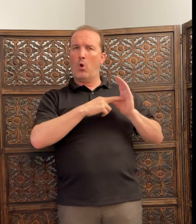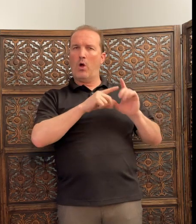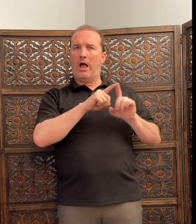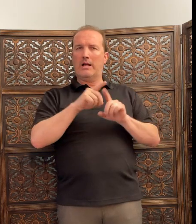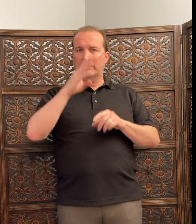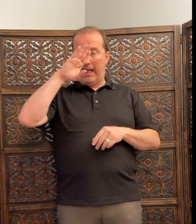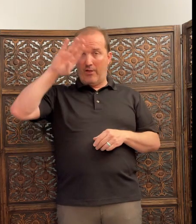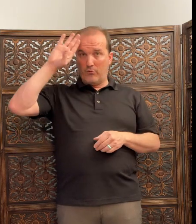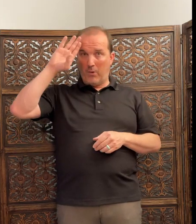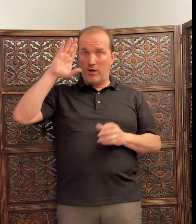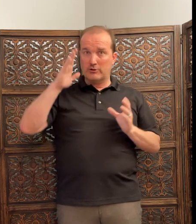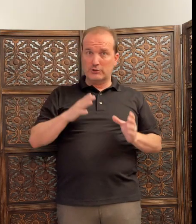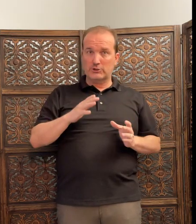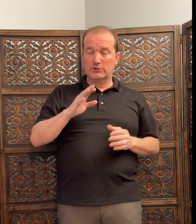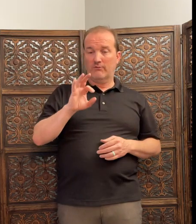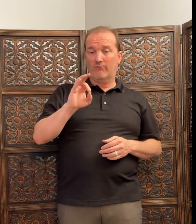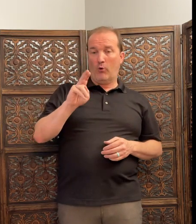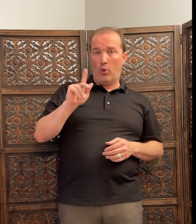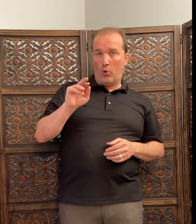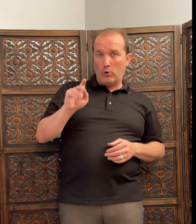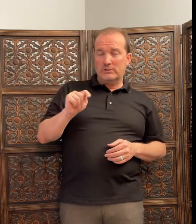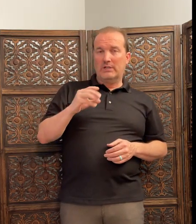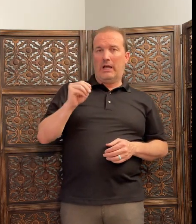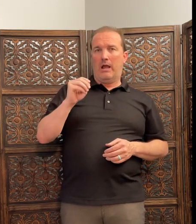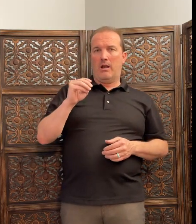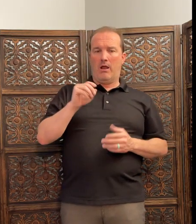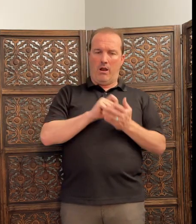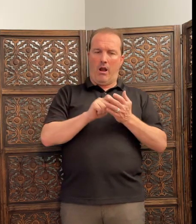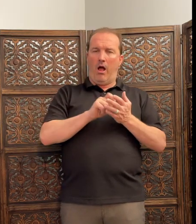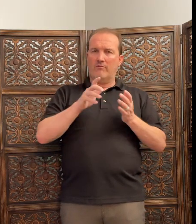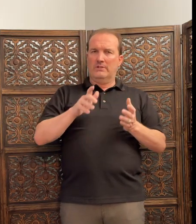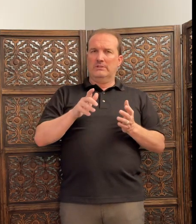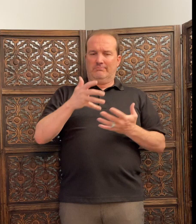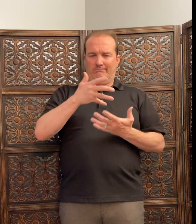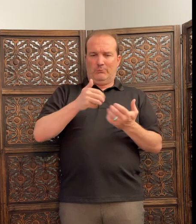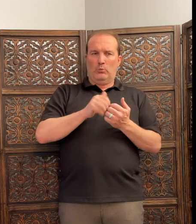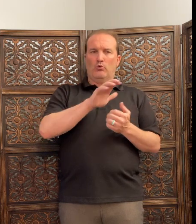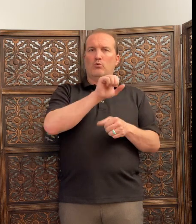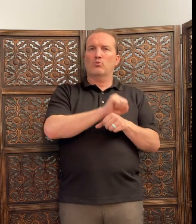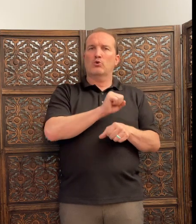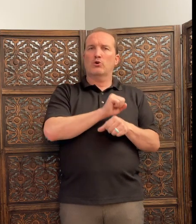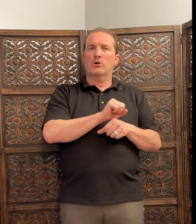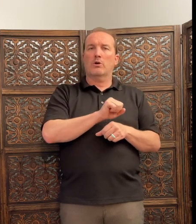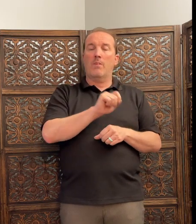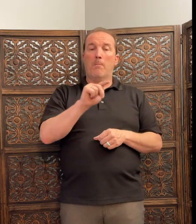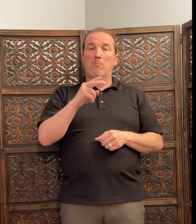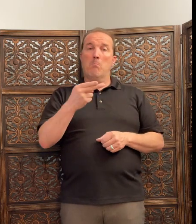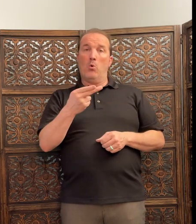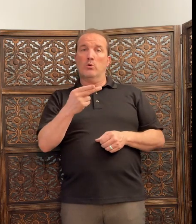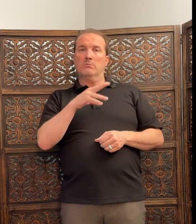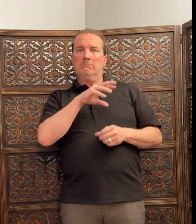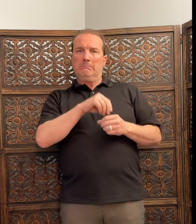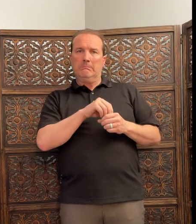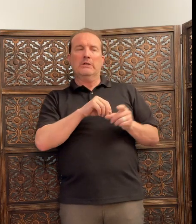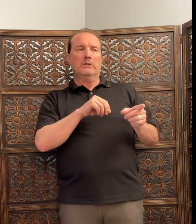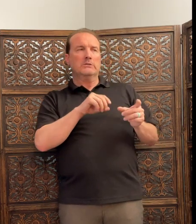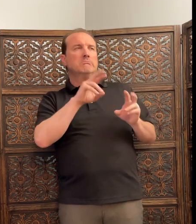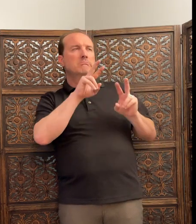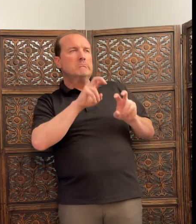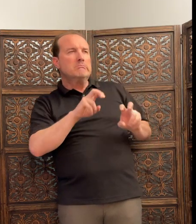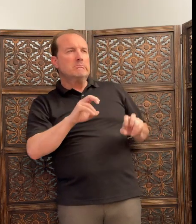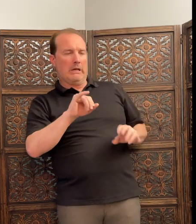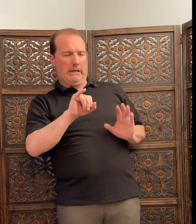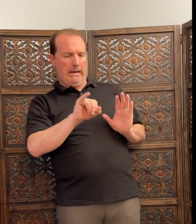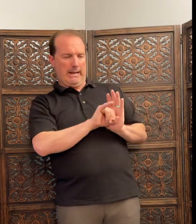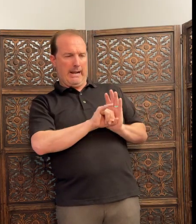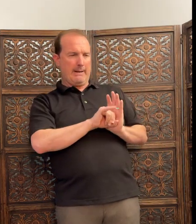her various roles as an anthropologist, folklorist, and novelist intermingle in her work. The Porch becomes a site for Hurston to